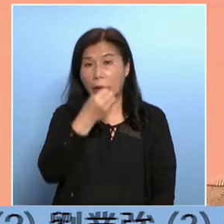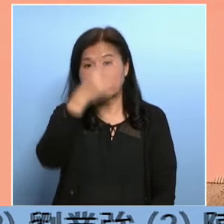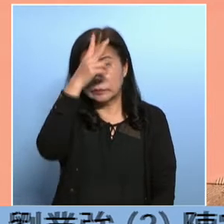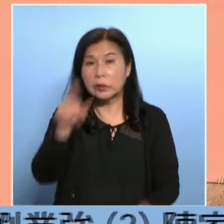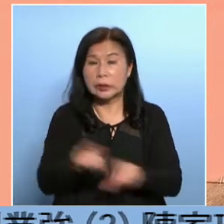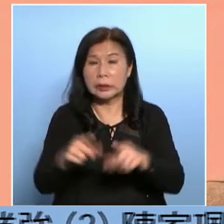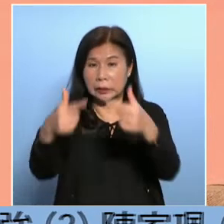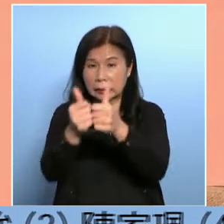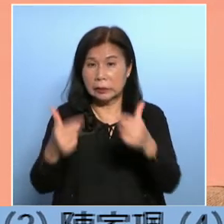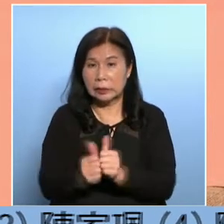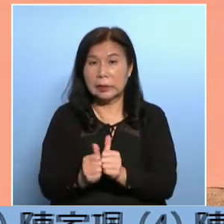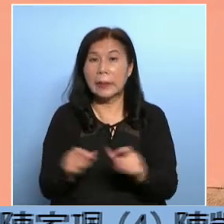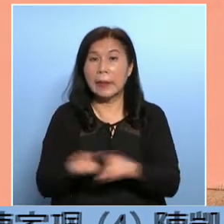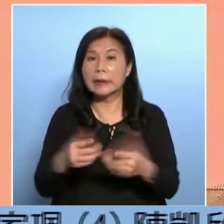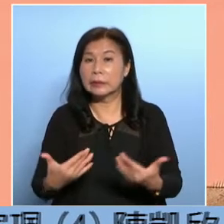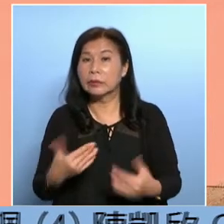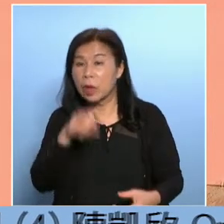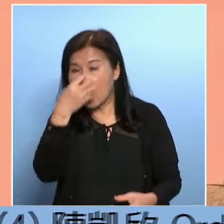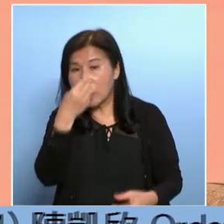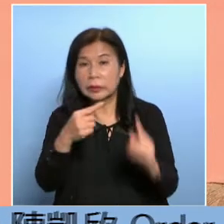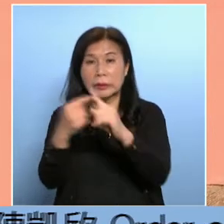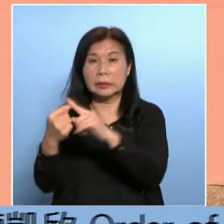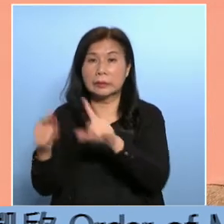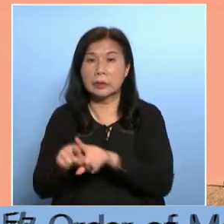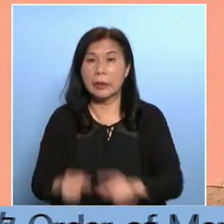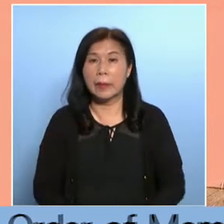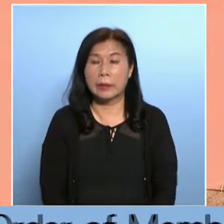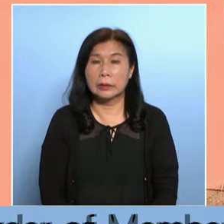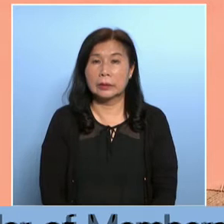hope that the government can timely and dynamically